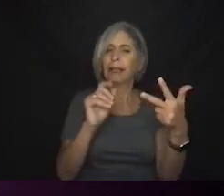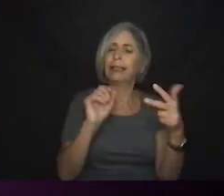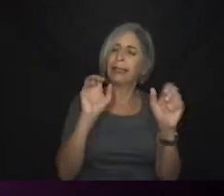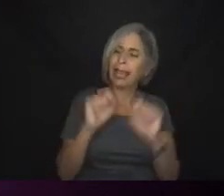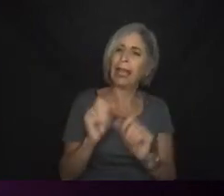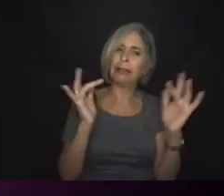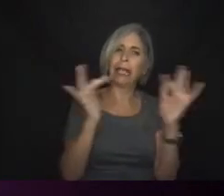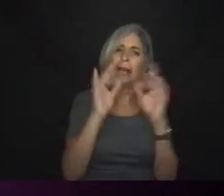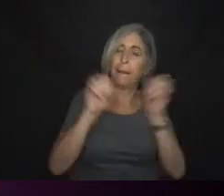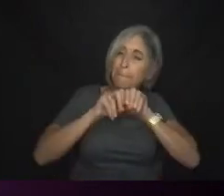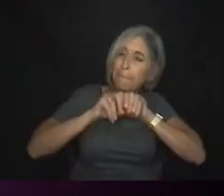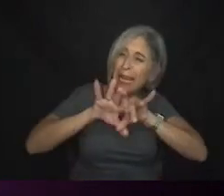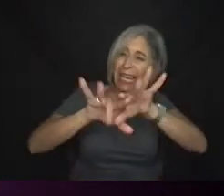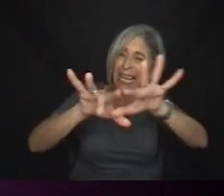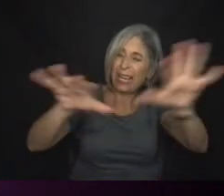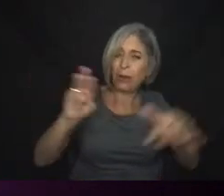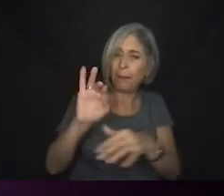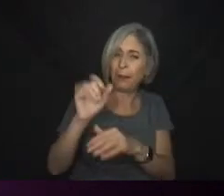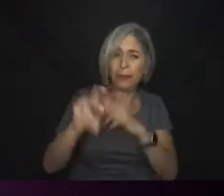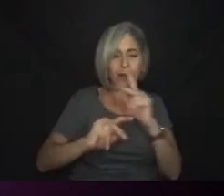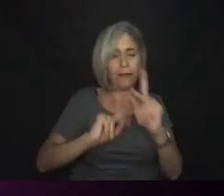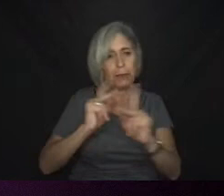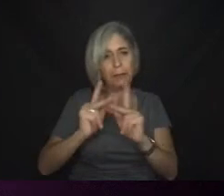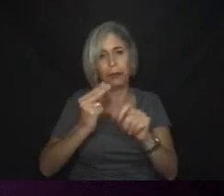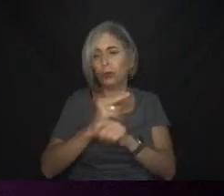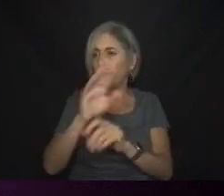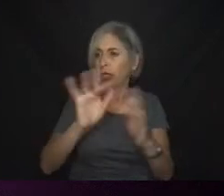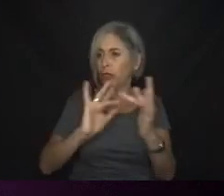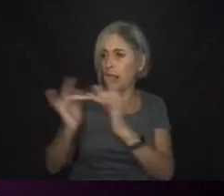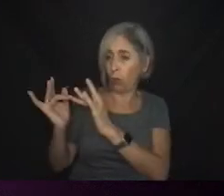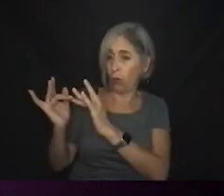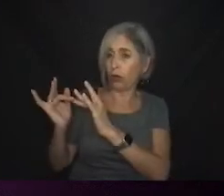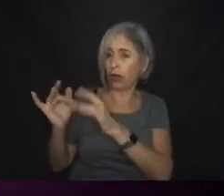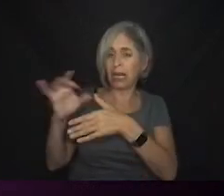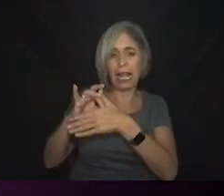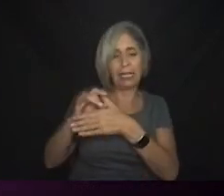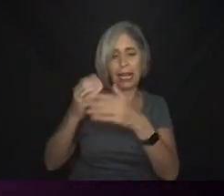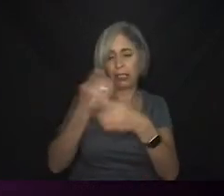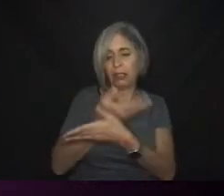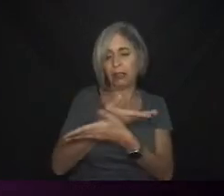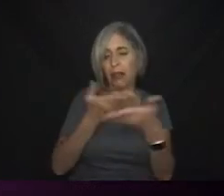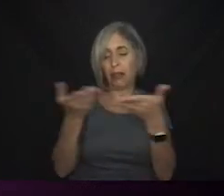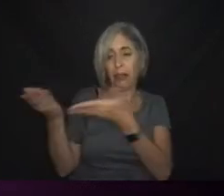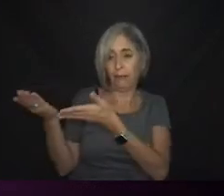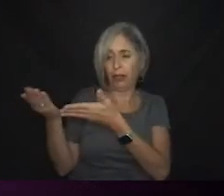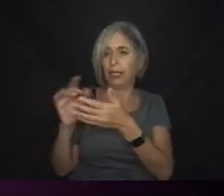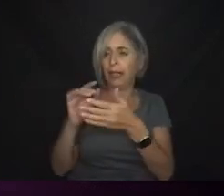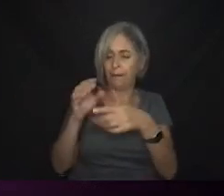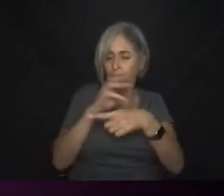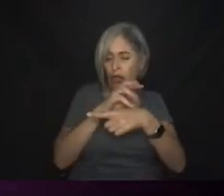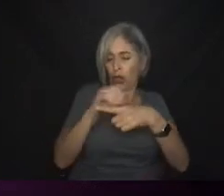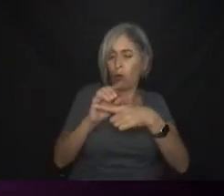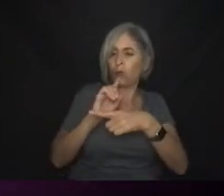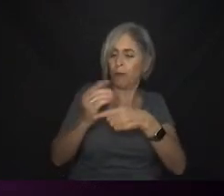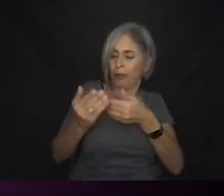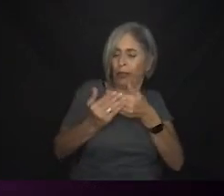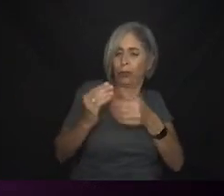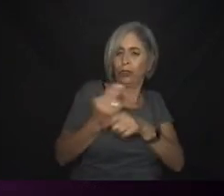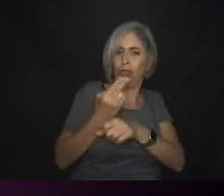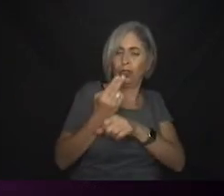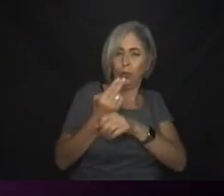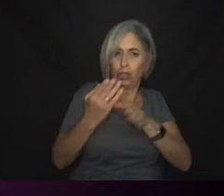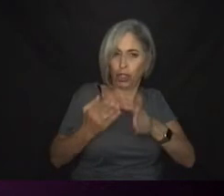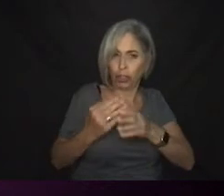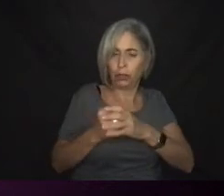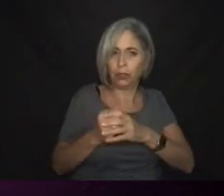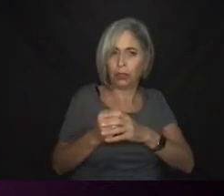people using their network. They have content delivery networks that put code really close to the users. And